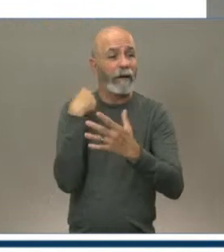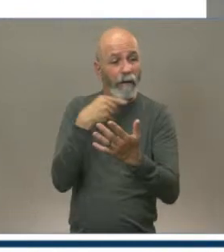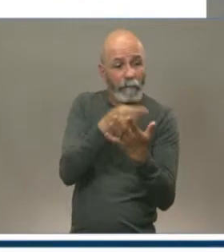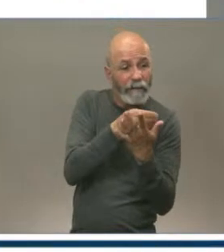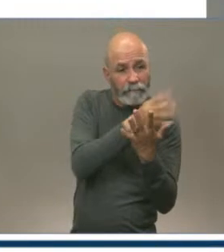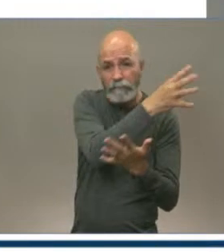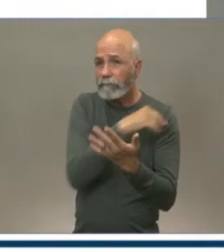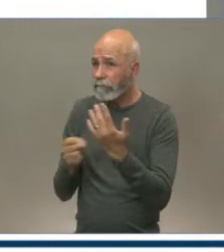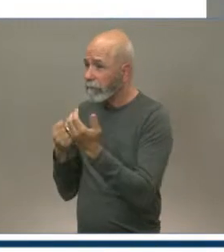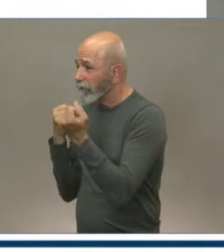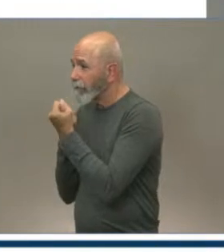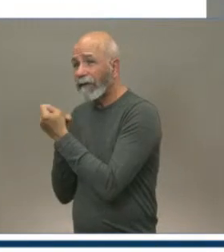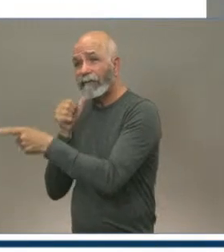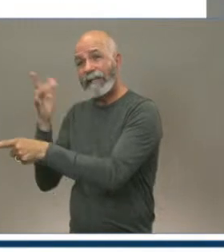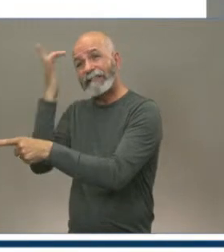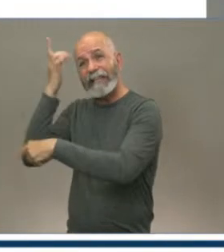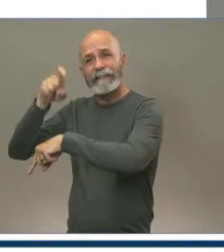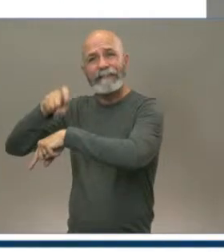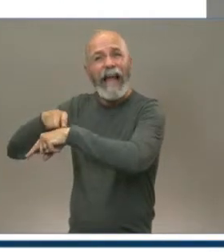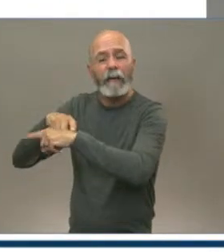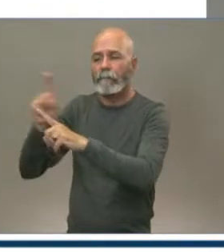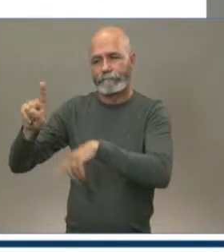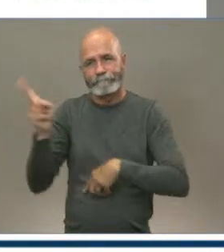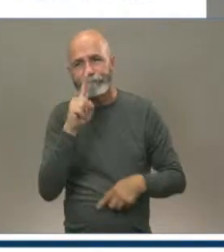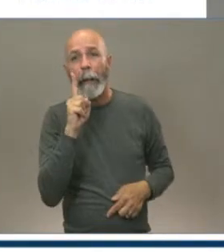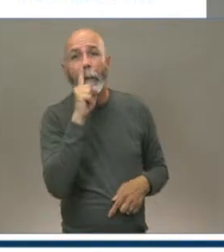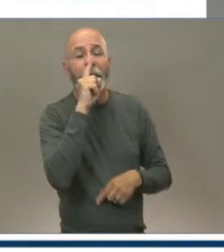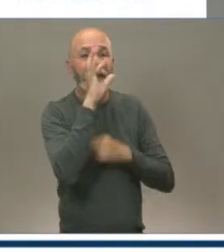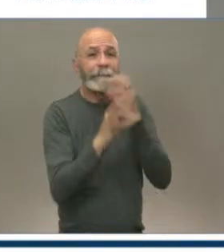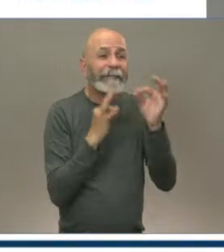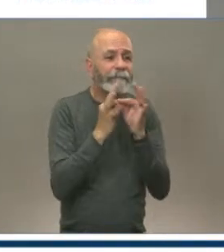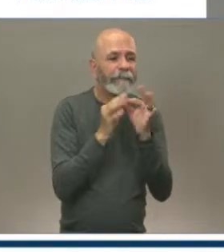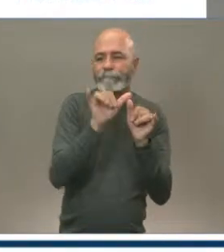and isolated, and now that will be easier for many.